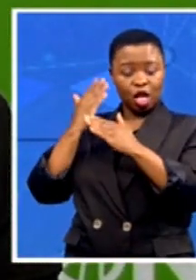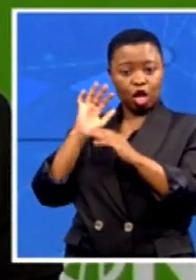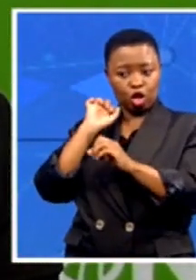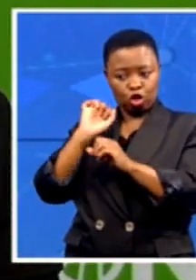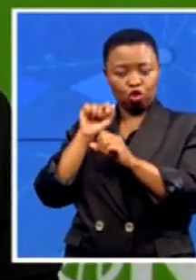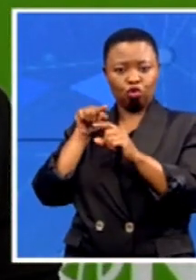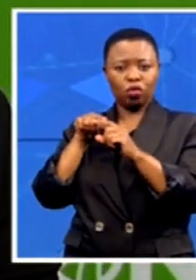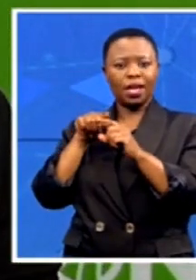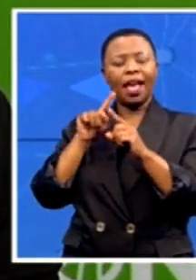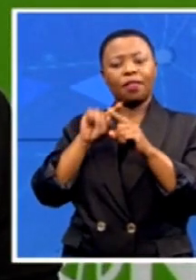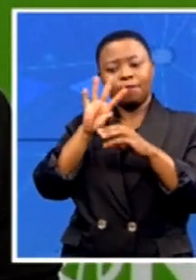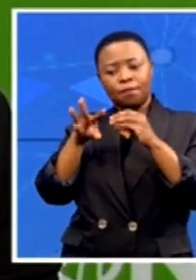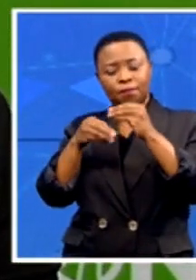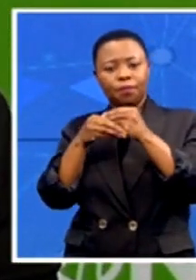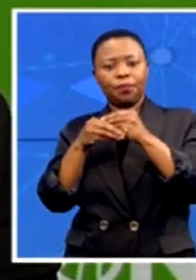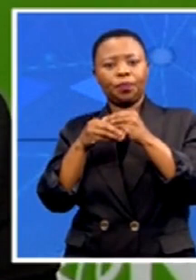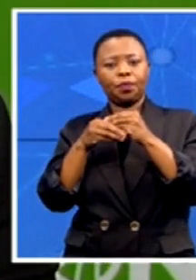law. And